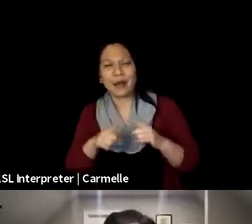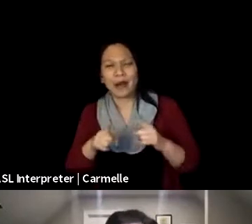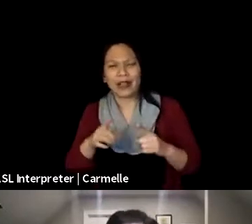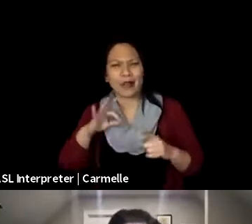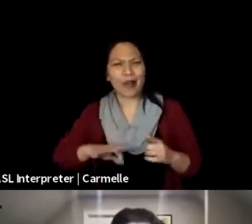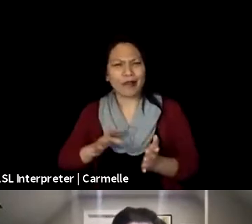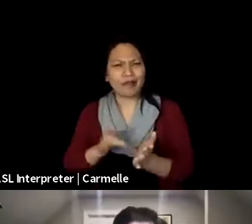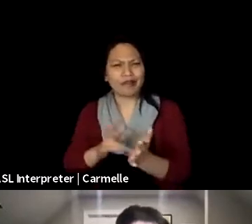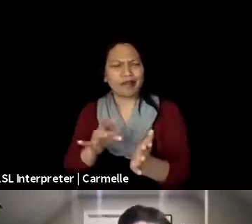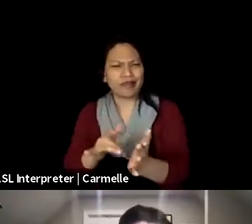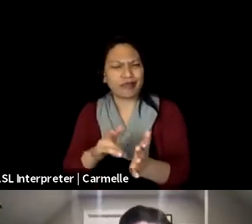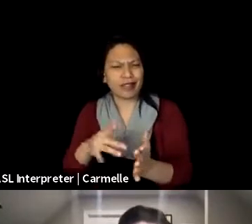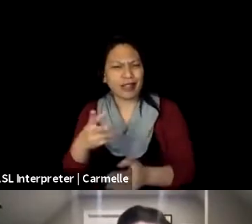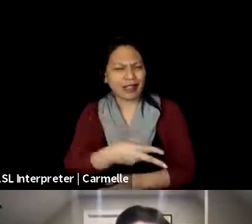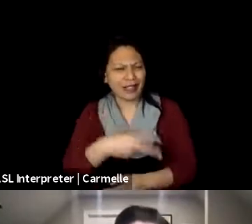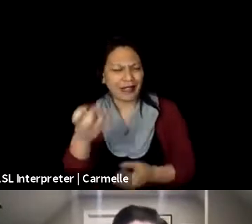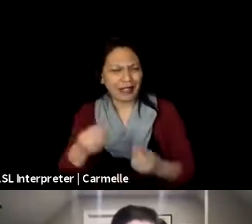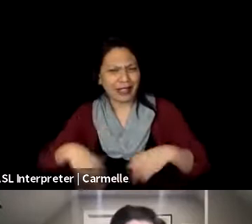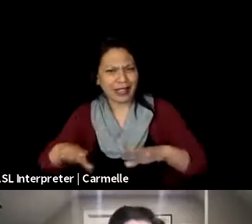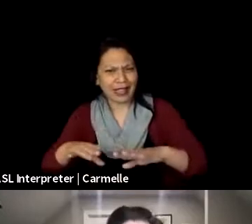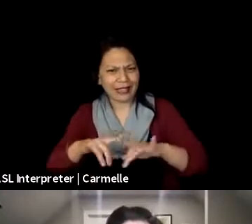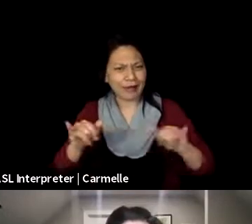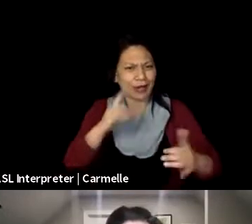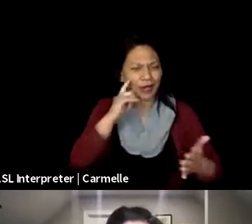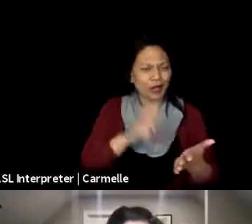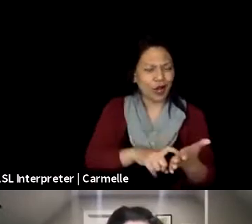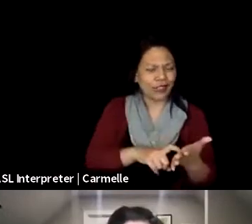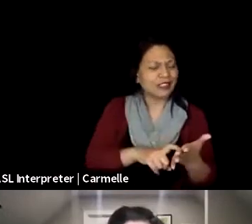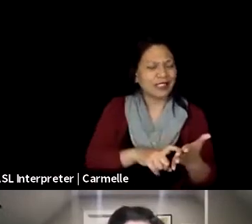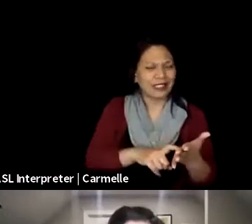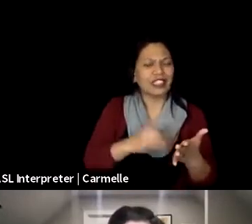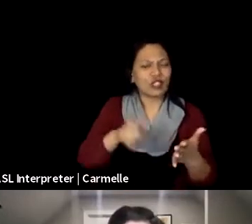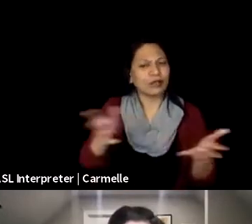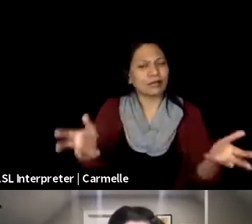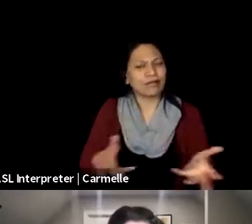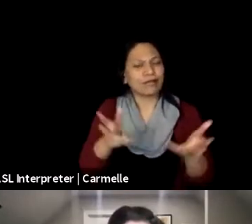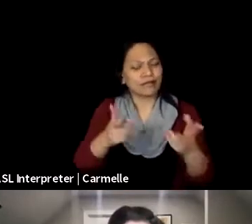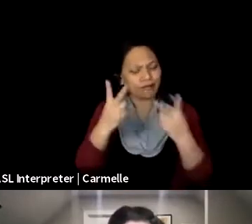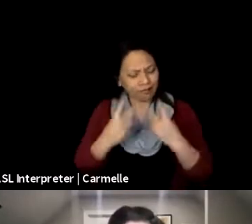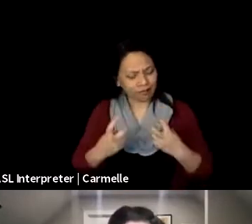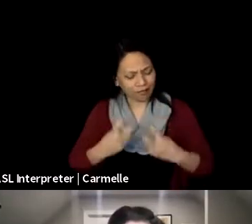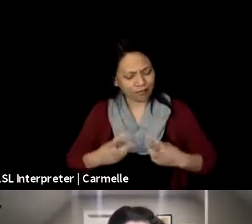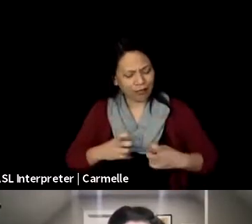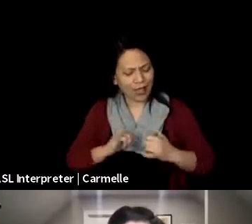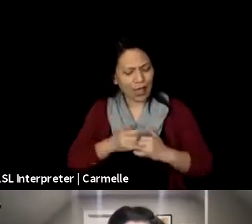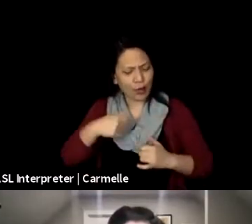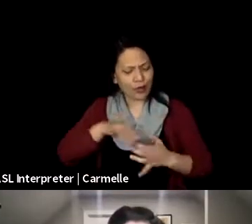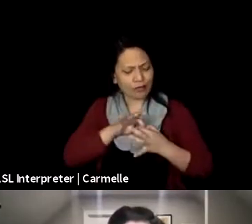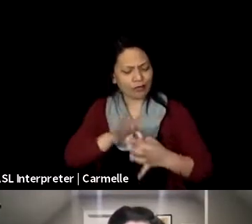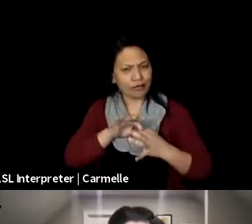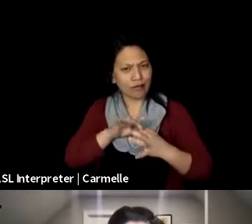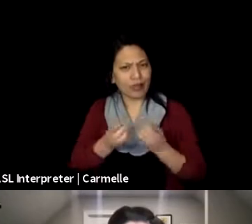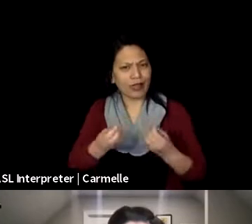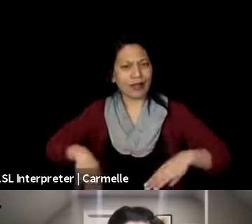ongoing theft, I think it's important that we look inward and understand our individual relationship with that same land.